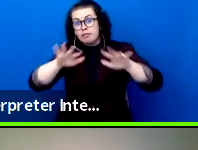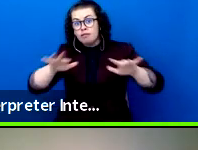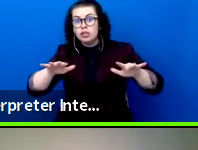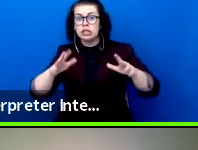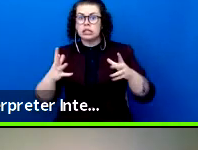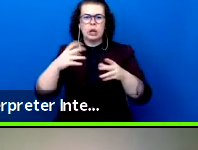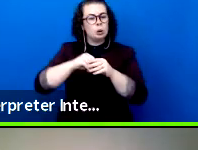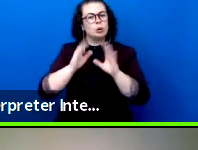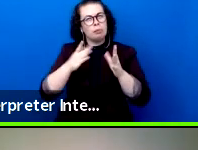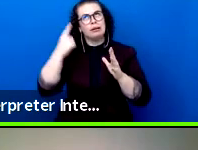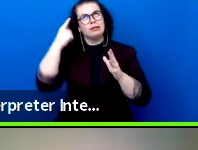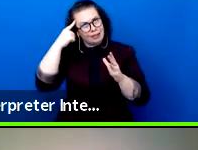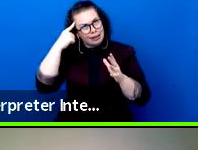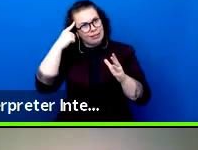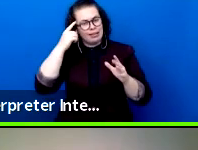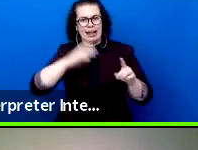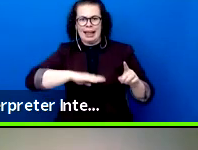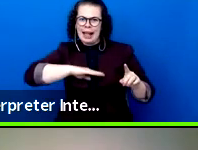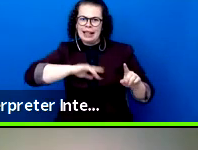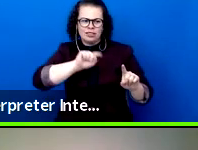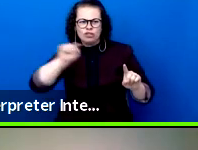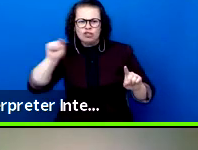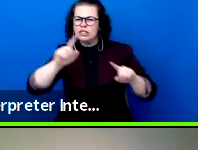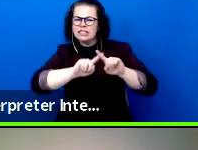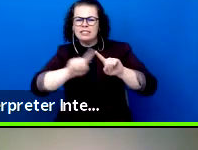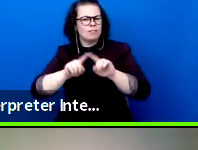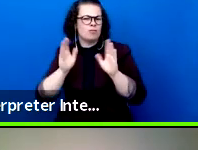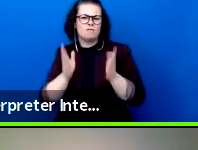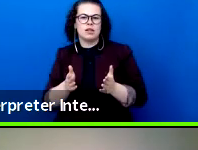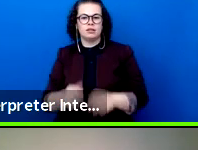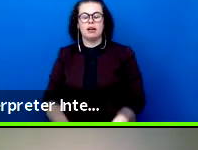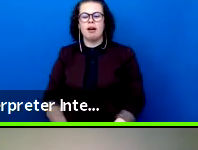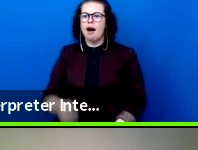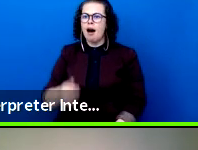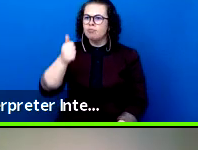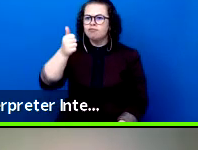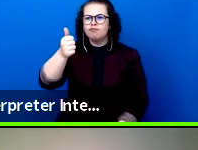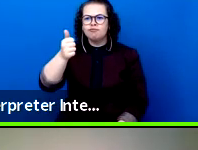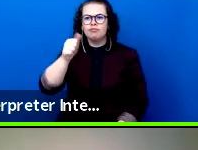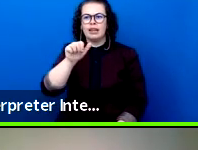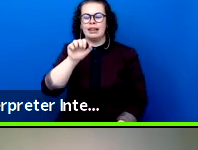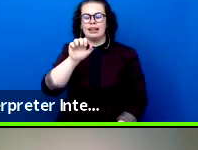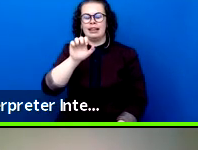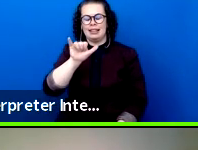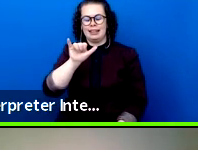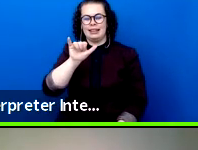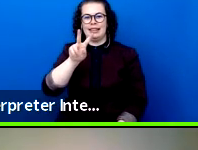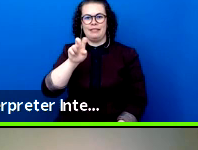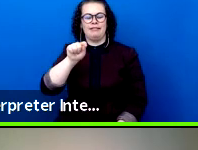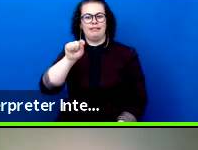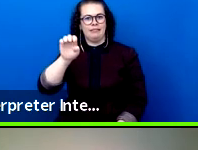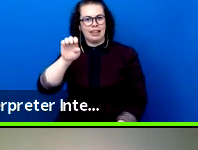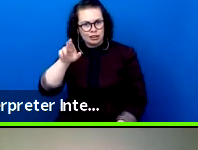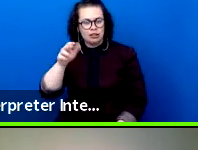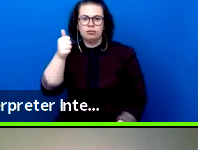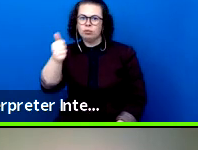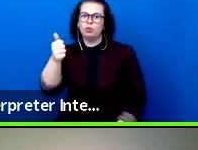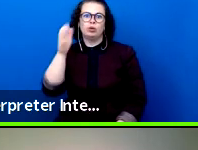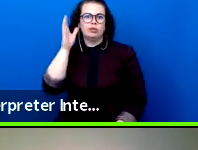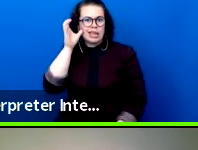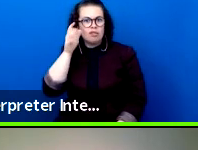Absolutely. We've got to also think about. I so agree, and it's good to hear that you are really putting this in focus. But the question is perhaps also, is it actually happening in reality on